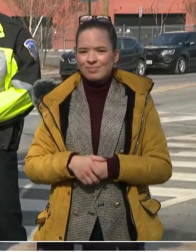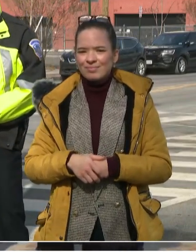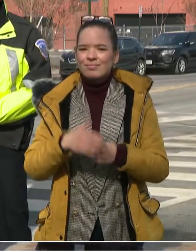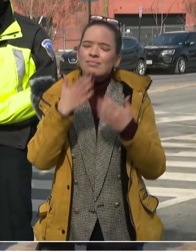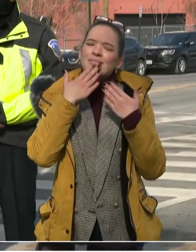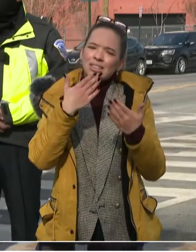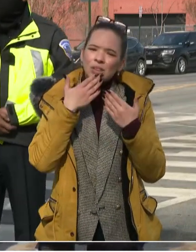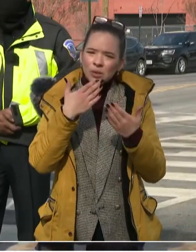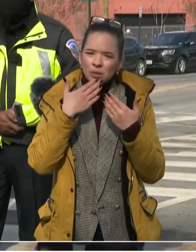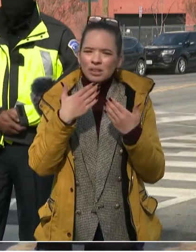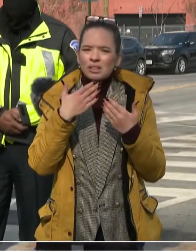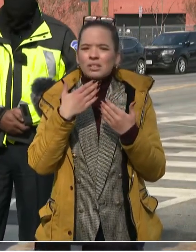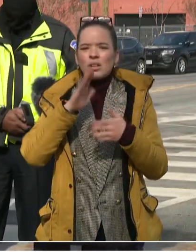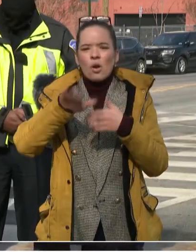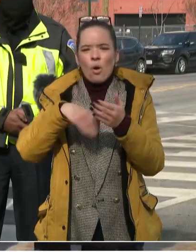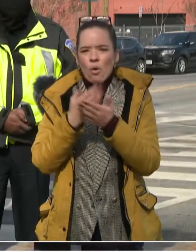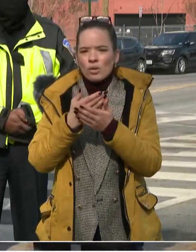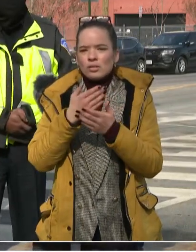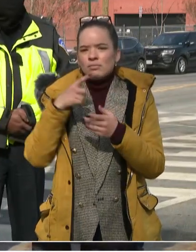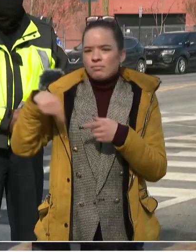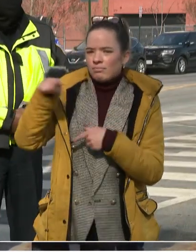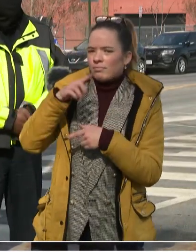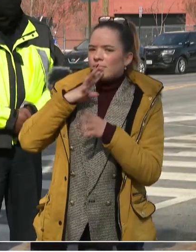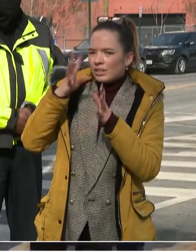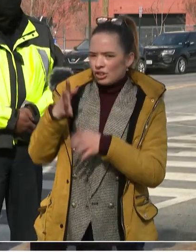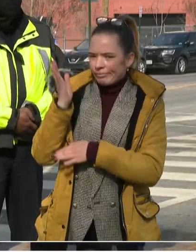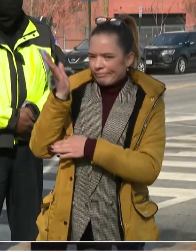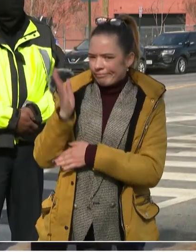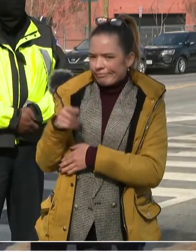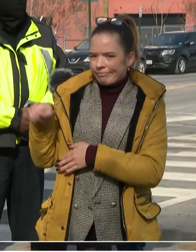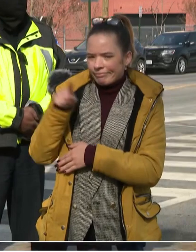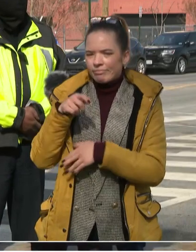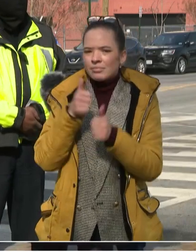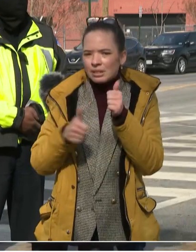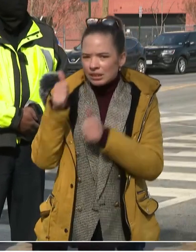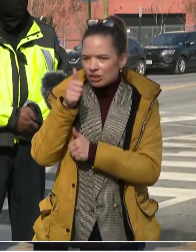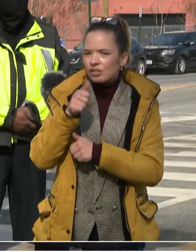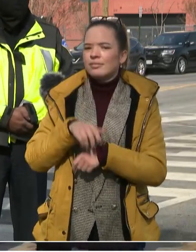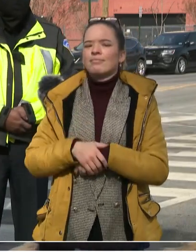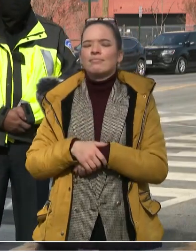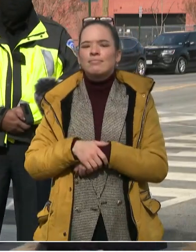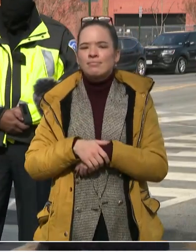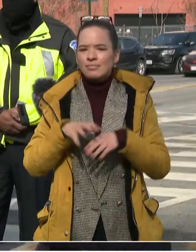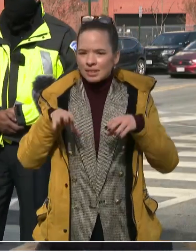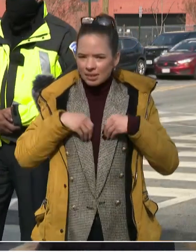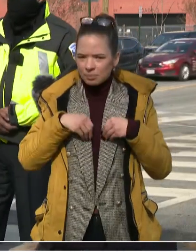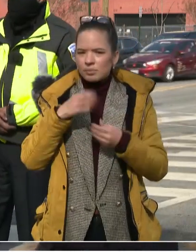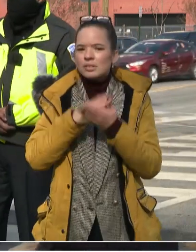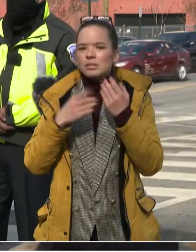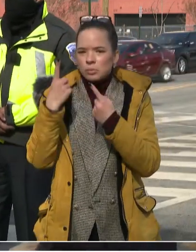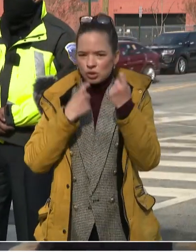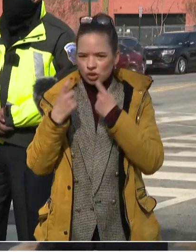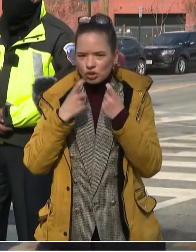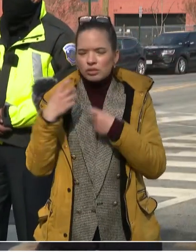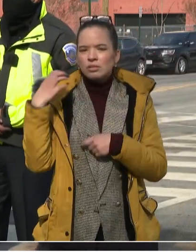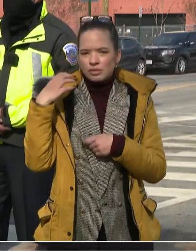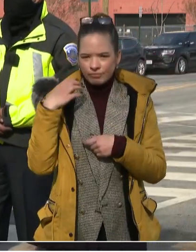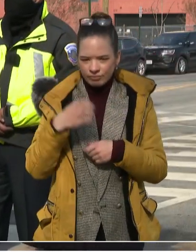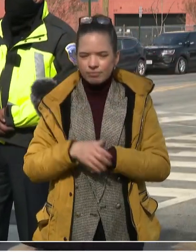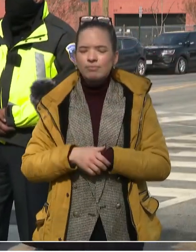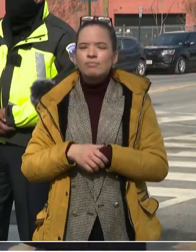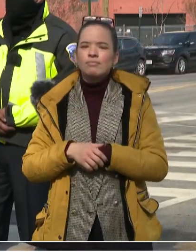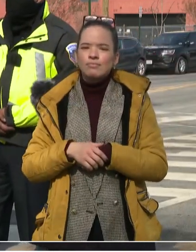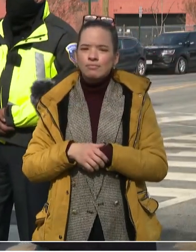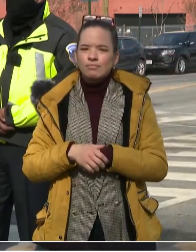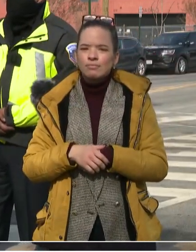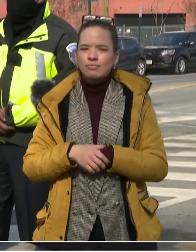thank all of the speakers. The county executive and I will take a few questions with the chiefs. I also, before I do that, want to thank